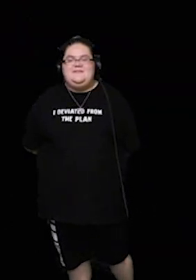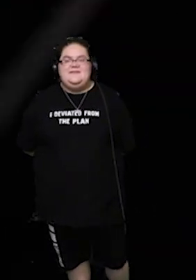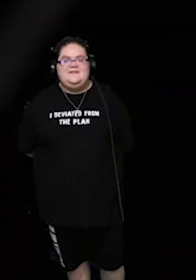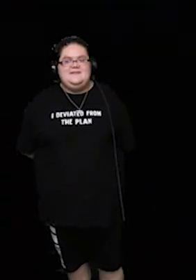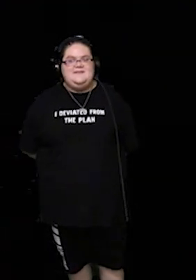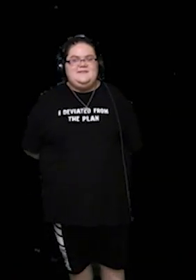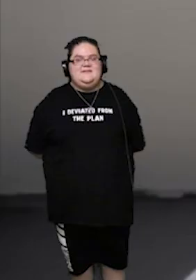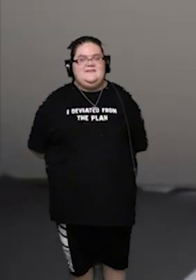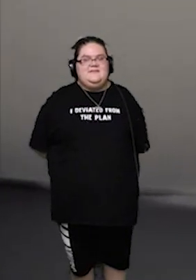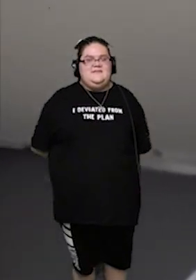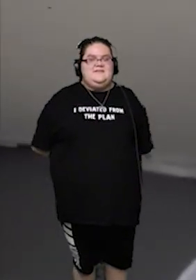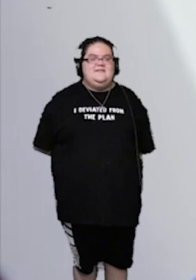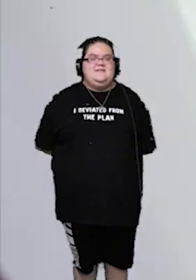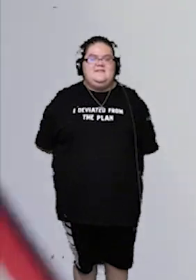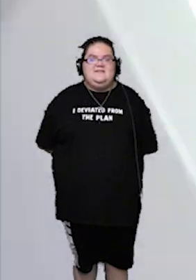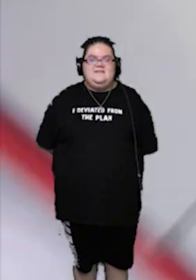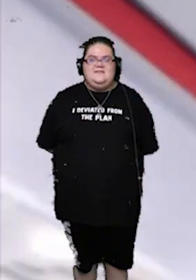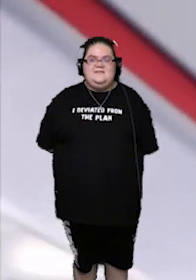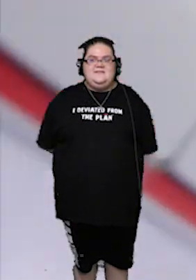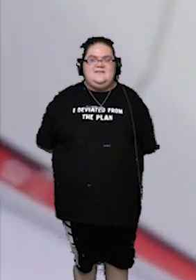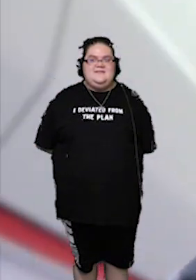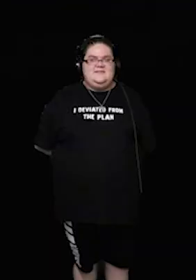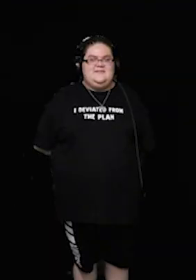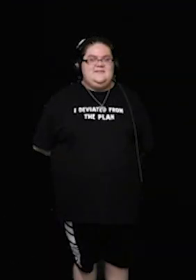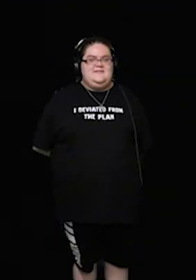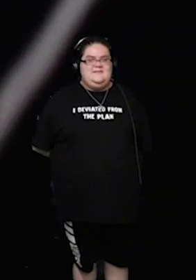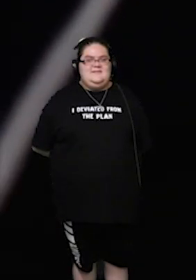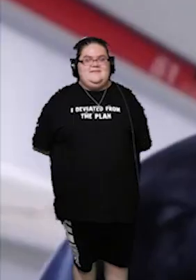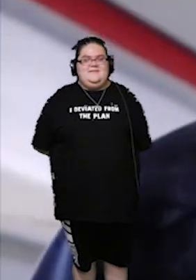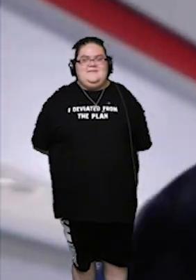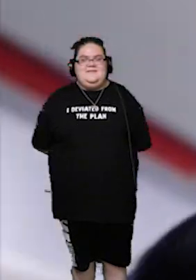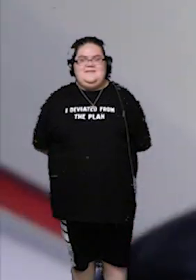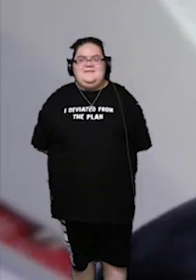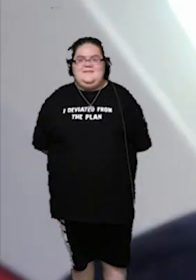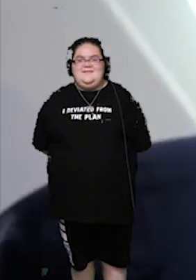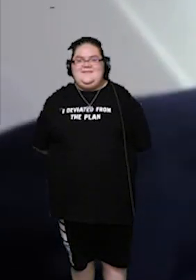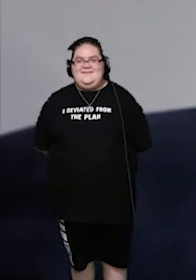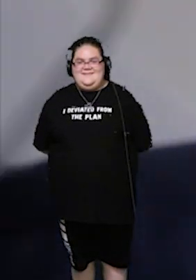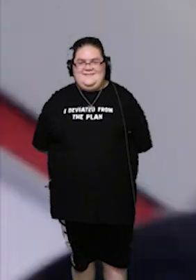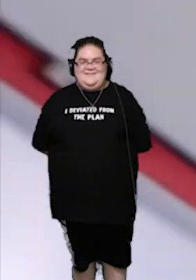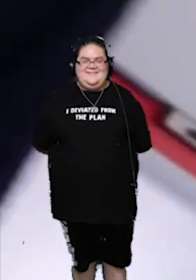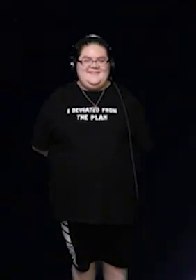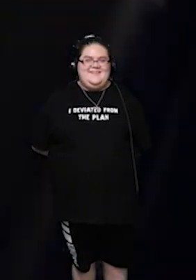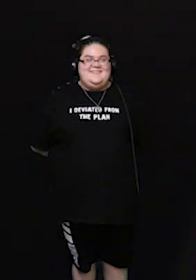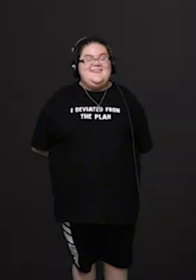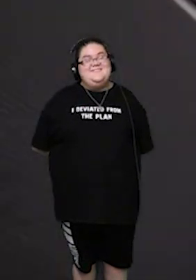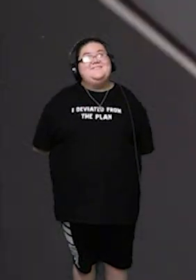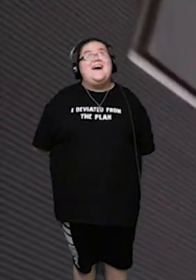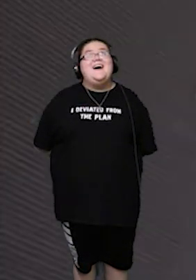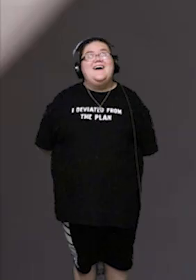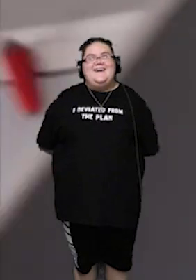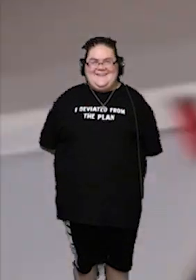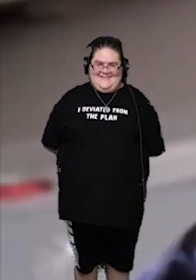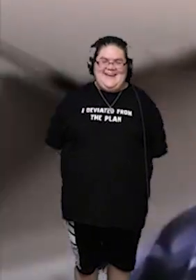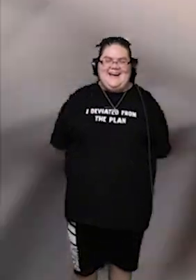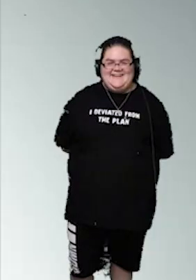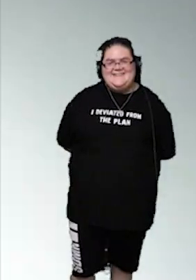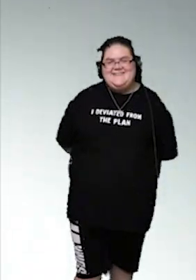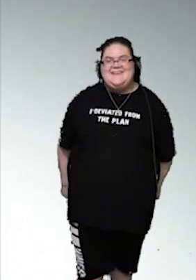So Vic's won then? Vic! Well, we haven't actually, you know. Oh, you haven't... We haven't found. You haven't found JJ.